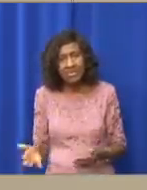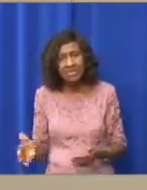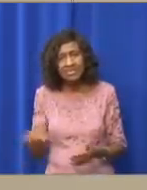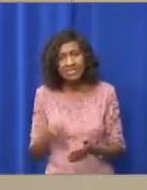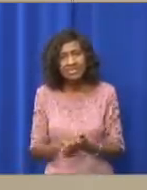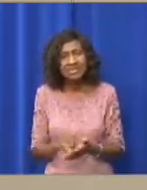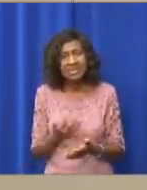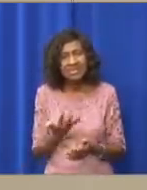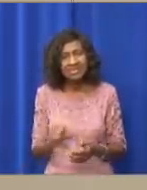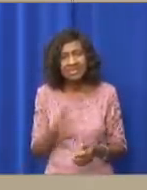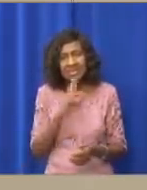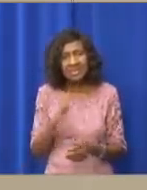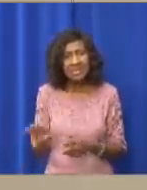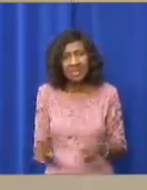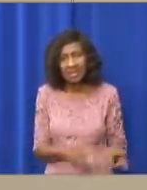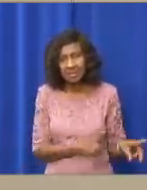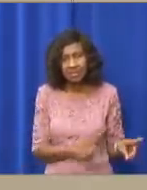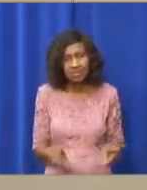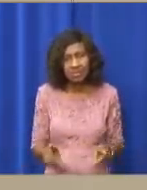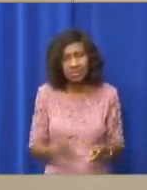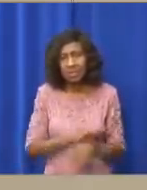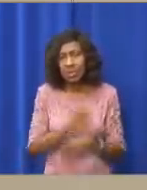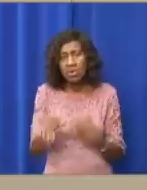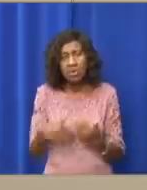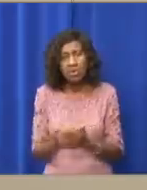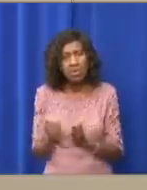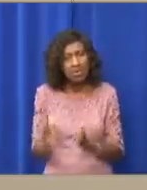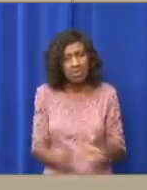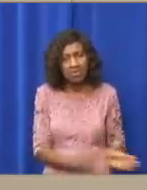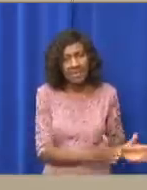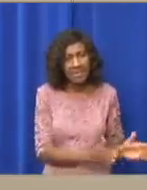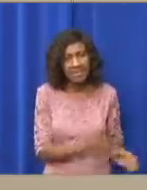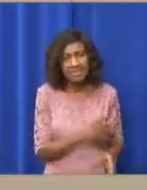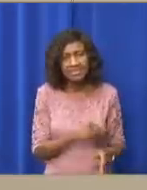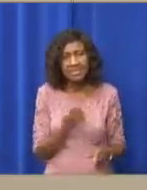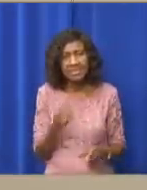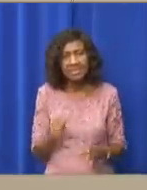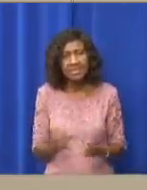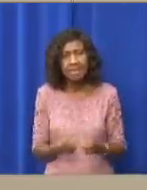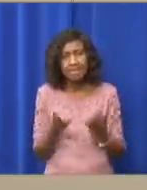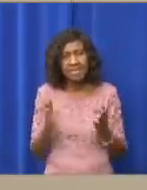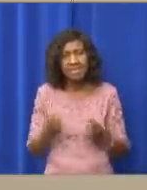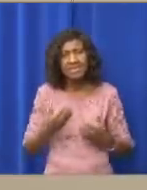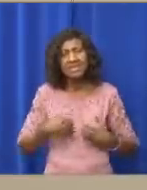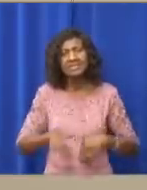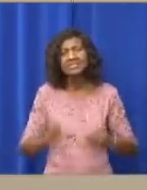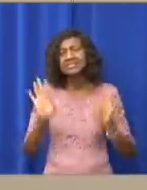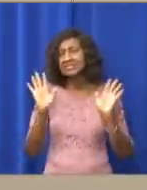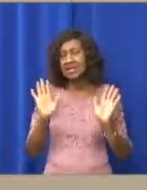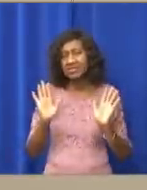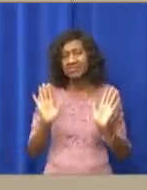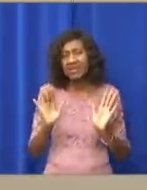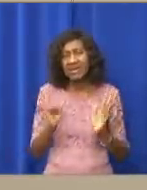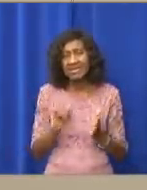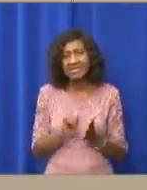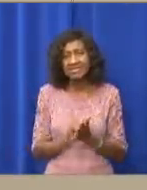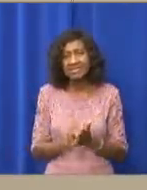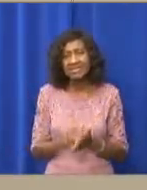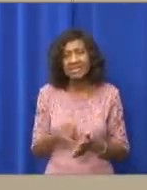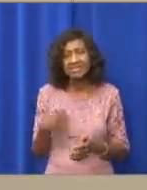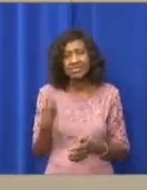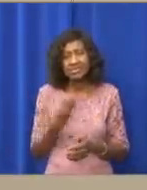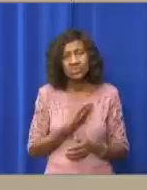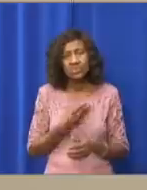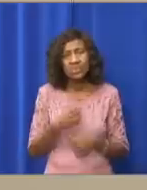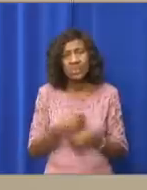taking. And the many sacrifices that so many of us are